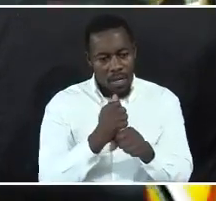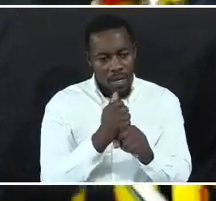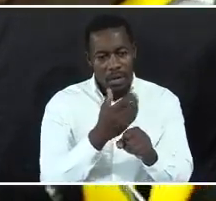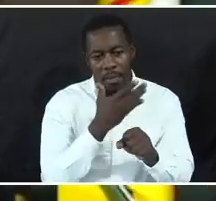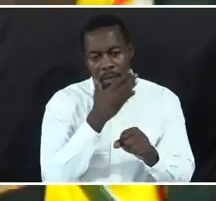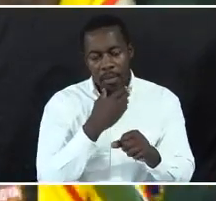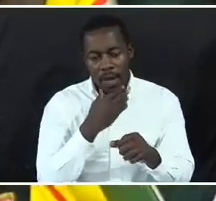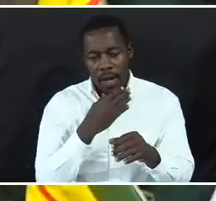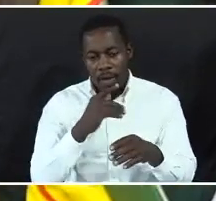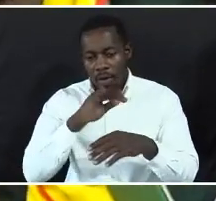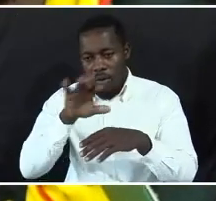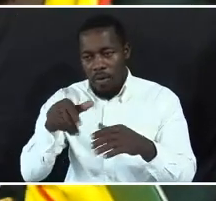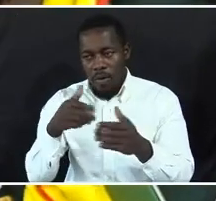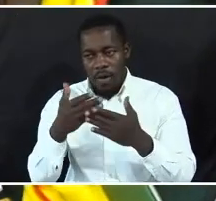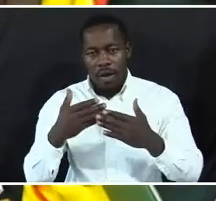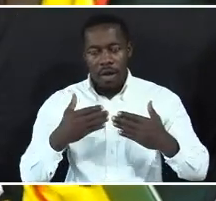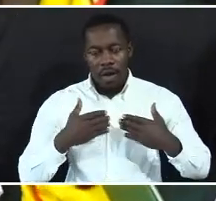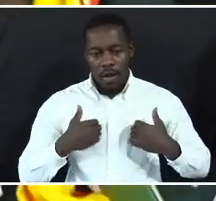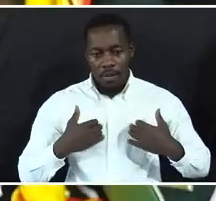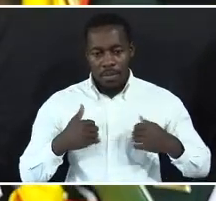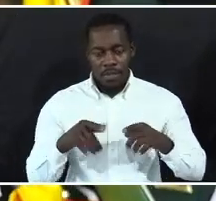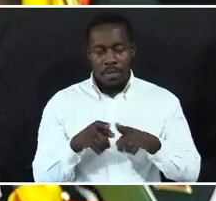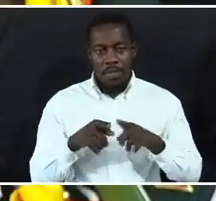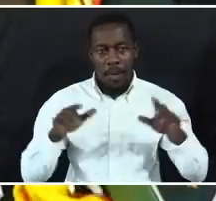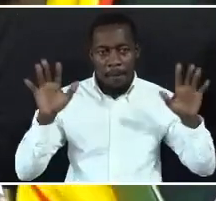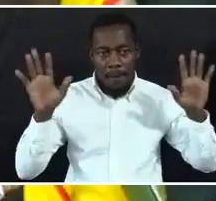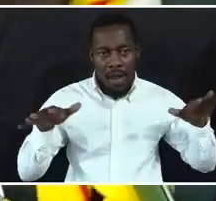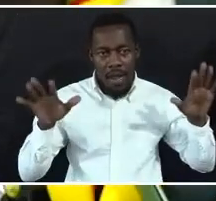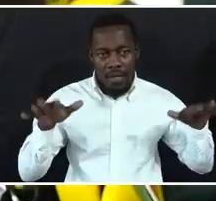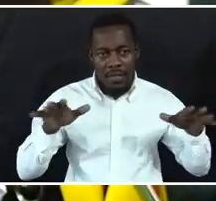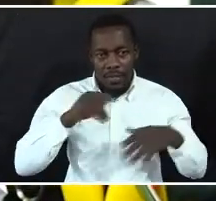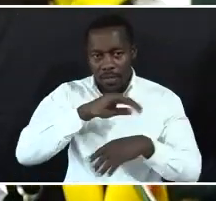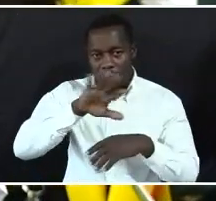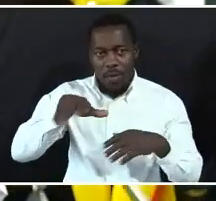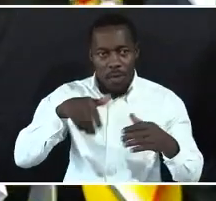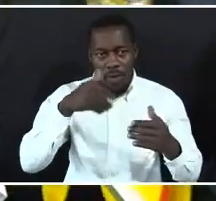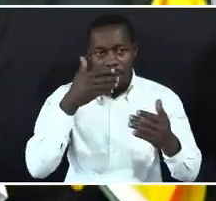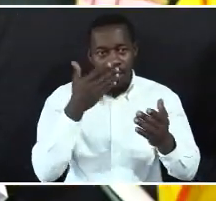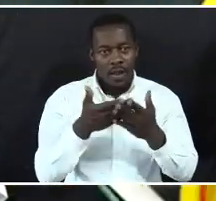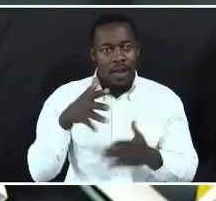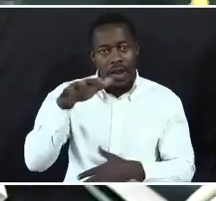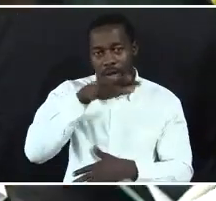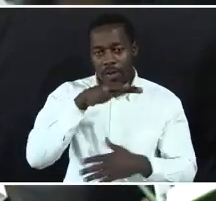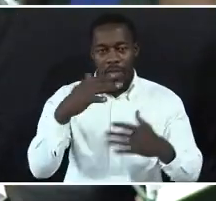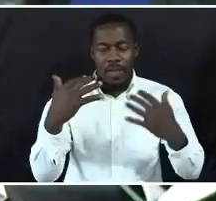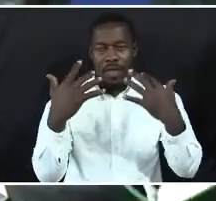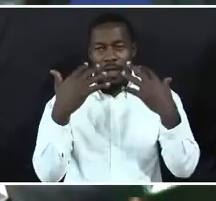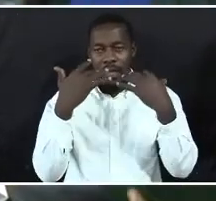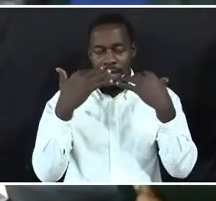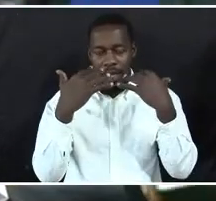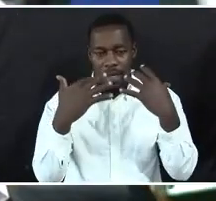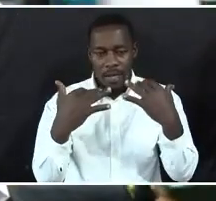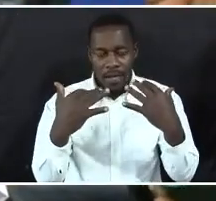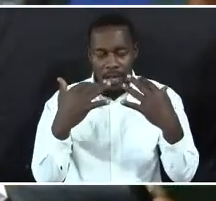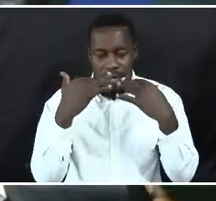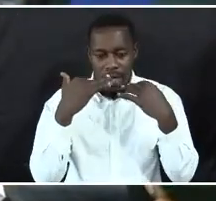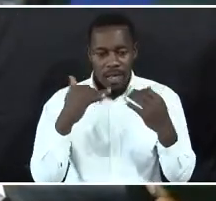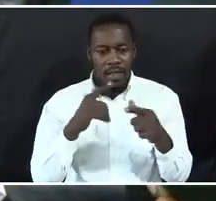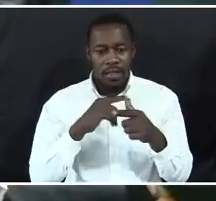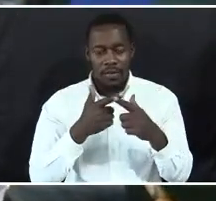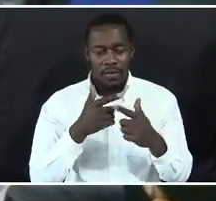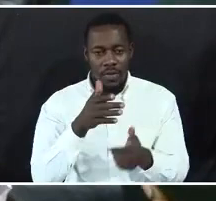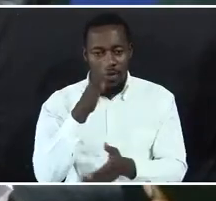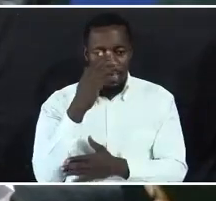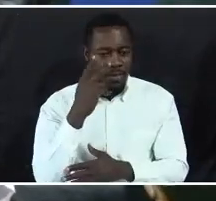animals and the birds in the air by floods. But Noah found grace in the eyes of the